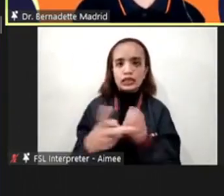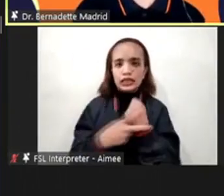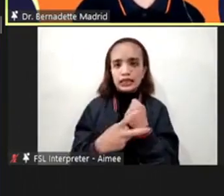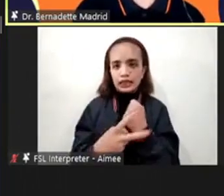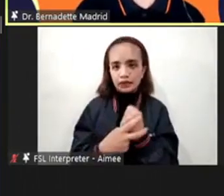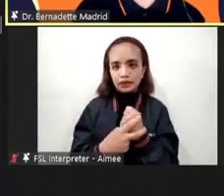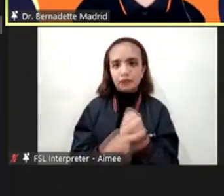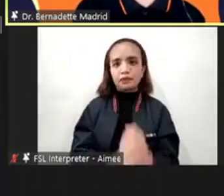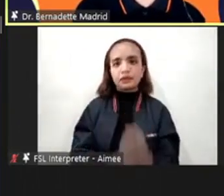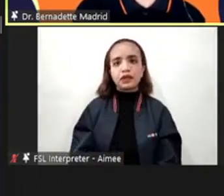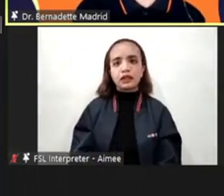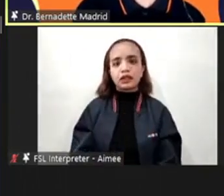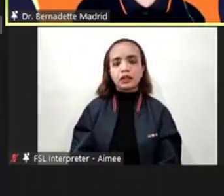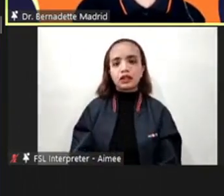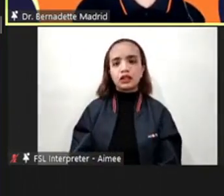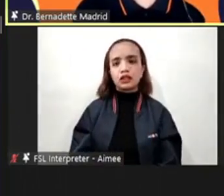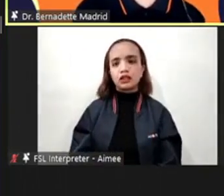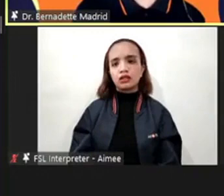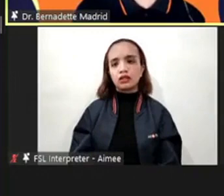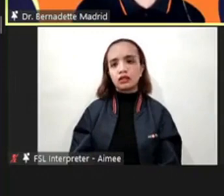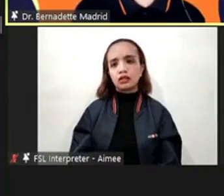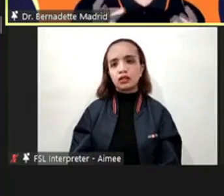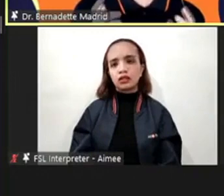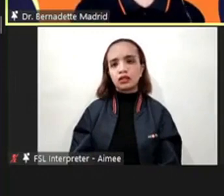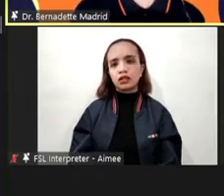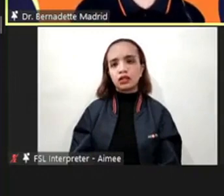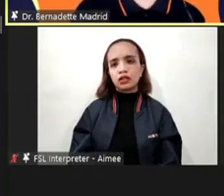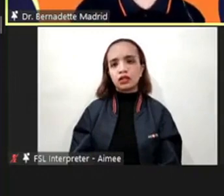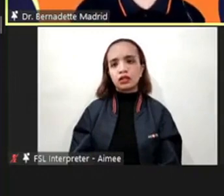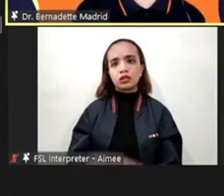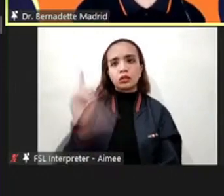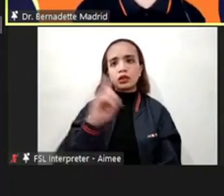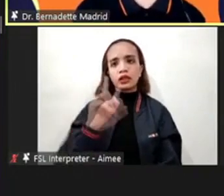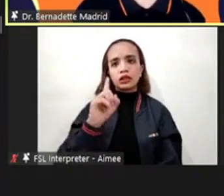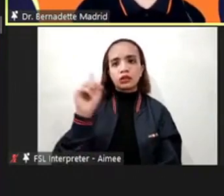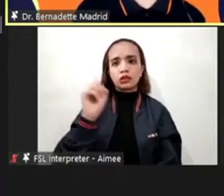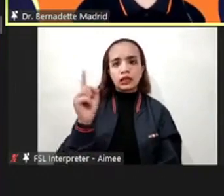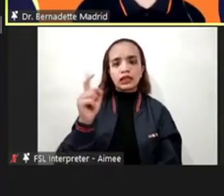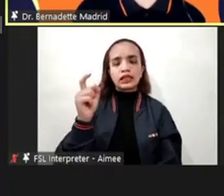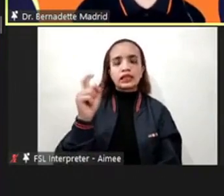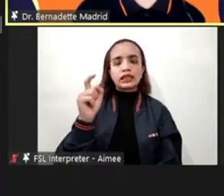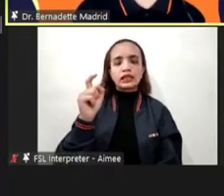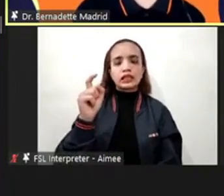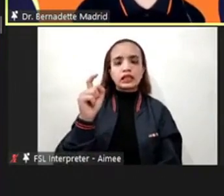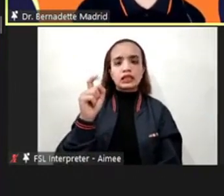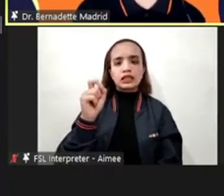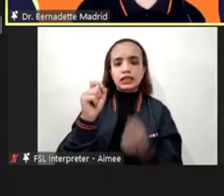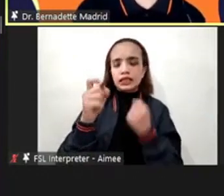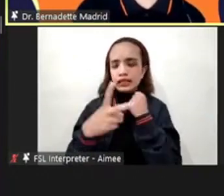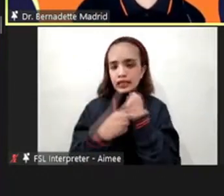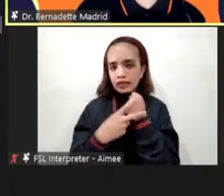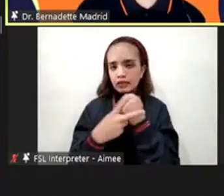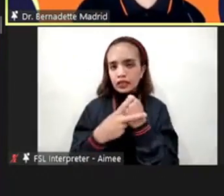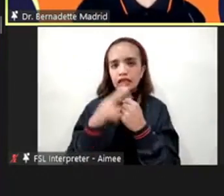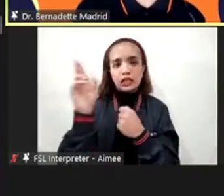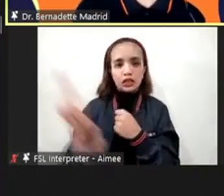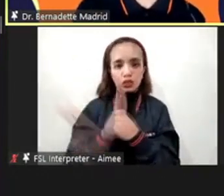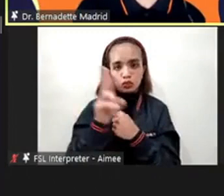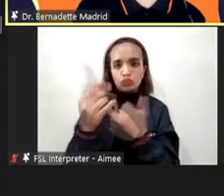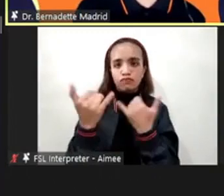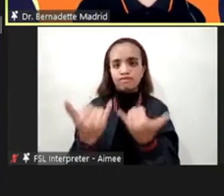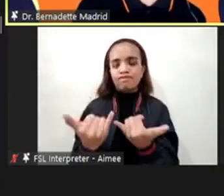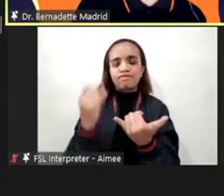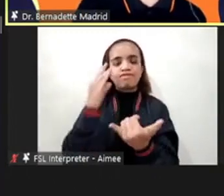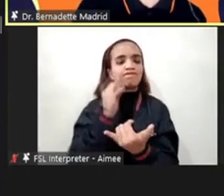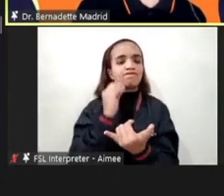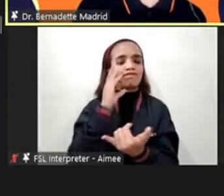in business were those who had savings that they spent during the time of crisis. So that's